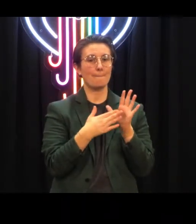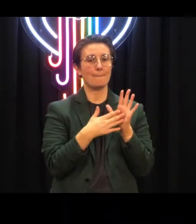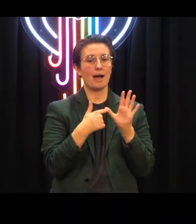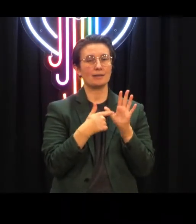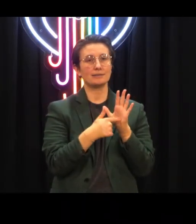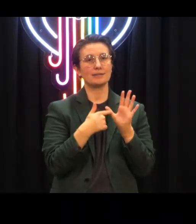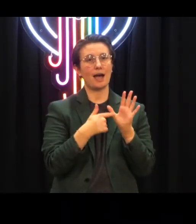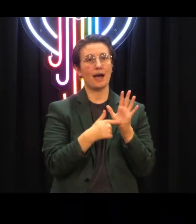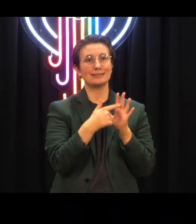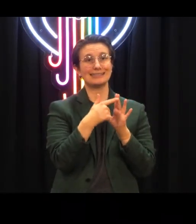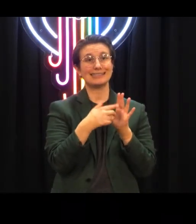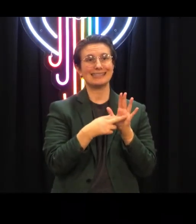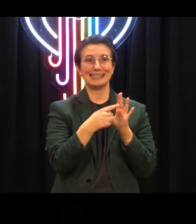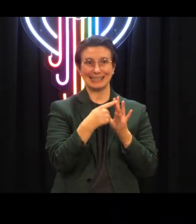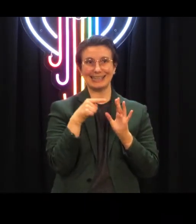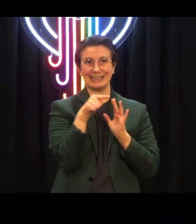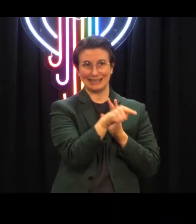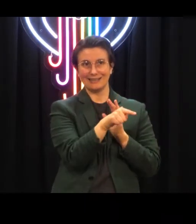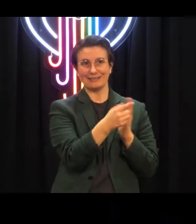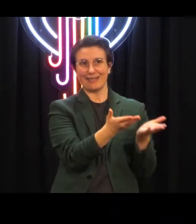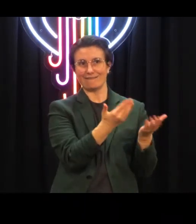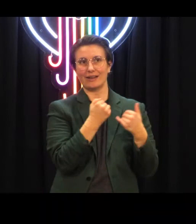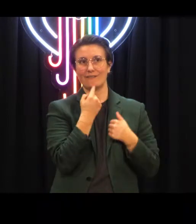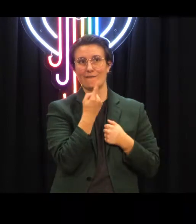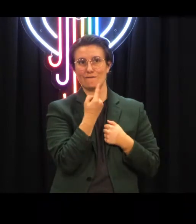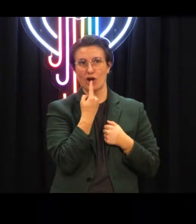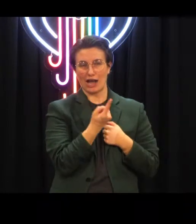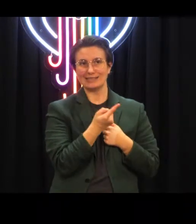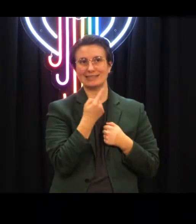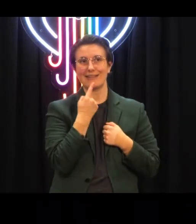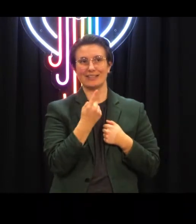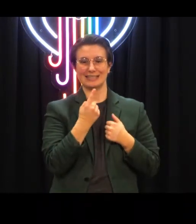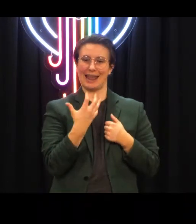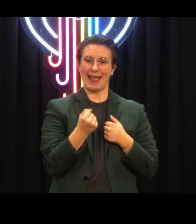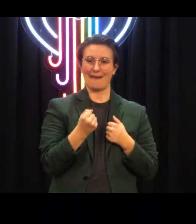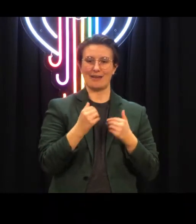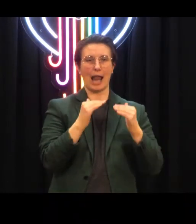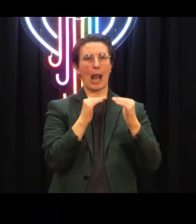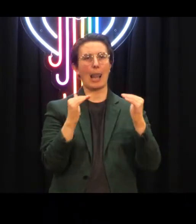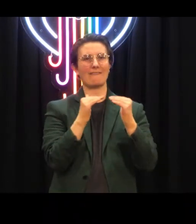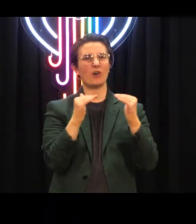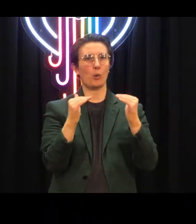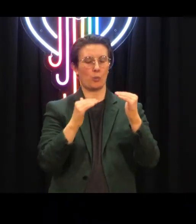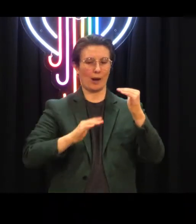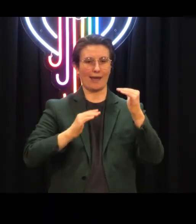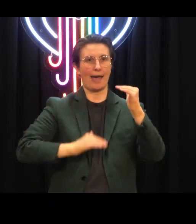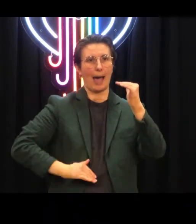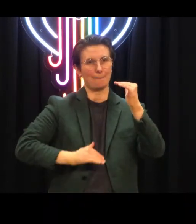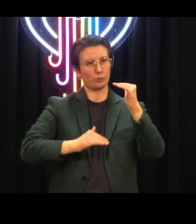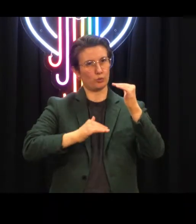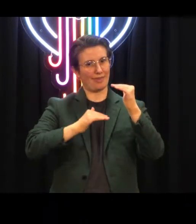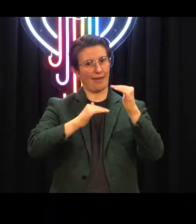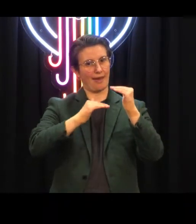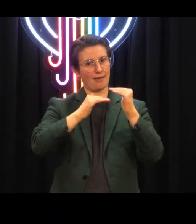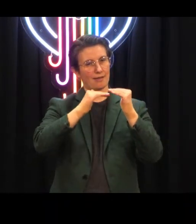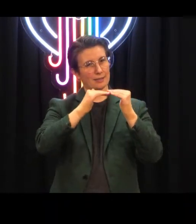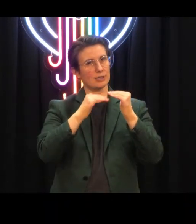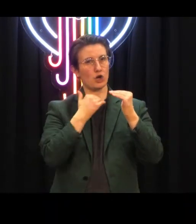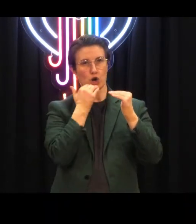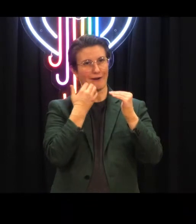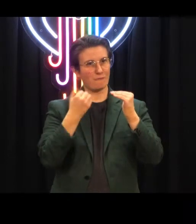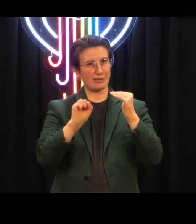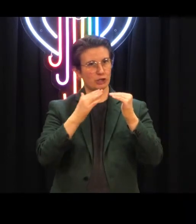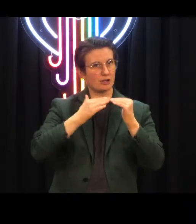get markedly better public health outcomes, but as you start to get higher levels of vaccination coverage, outbreaks